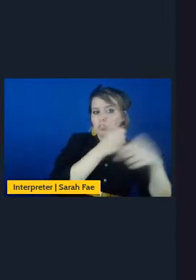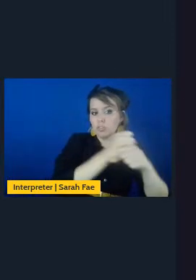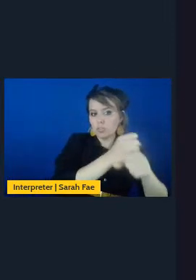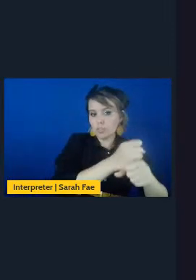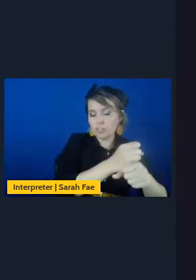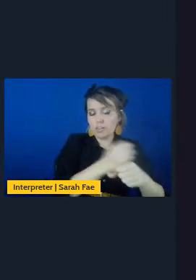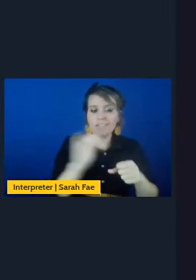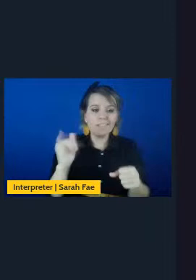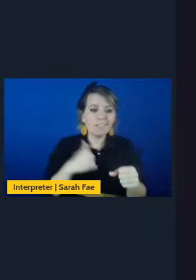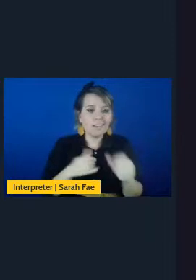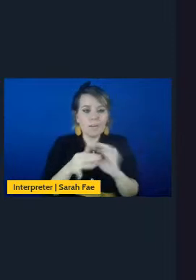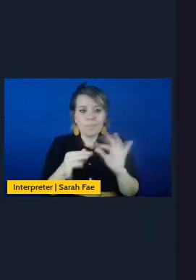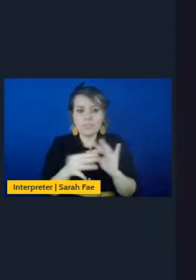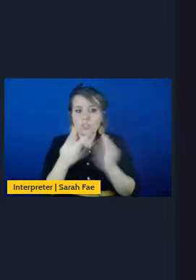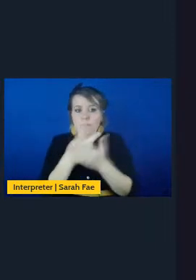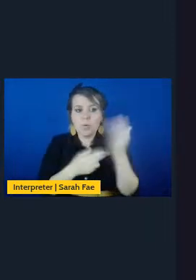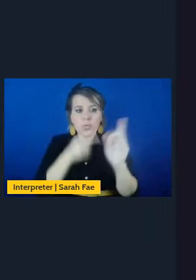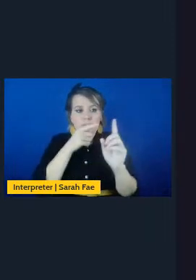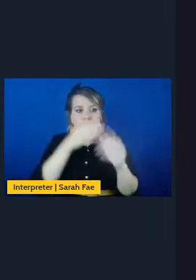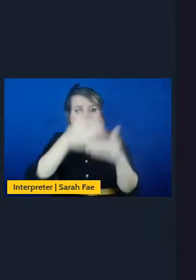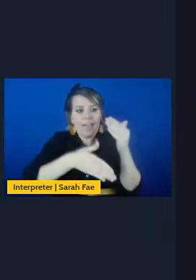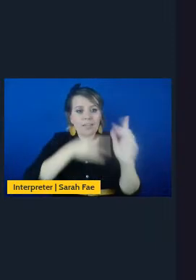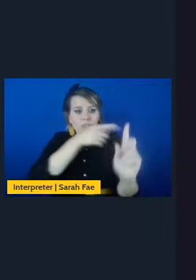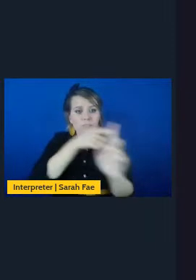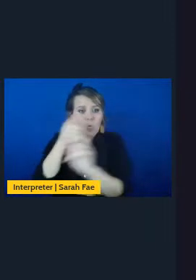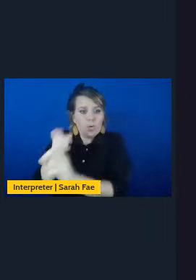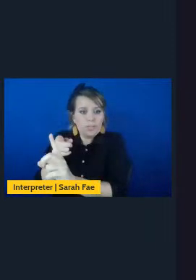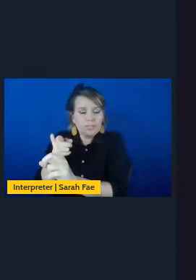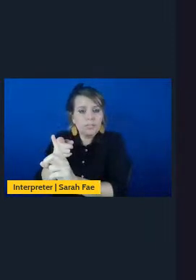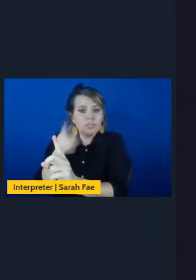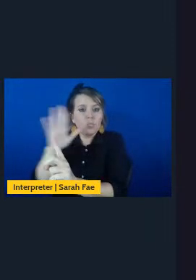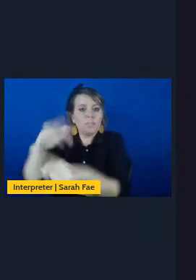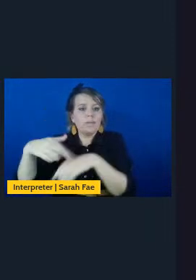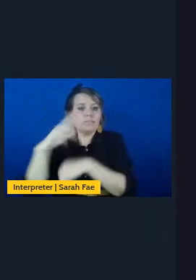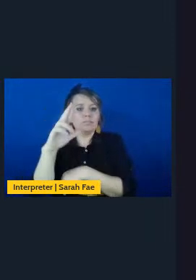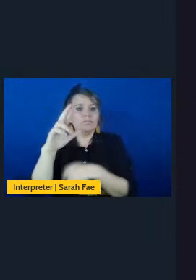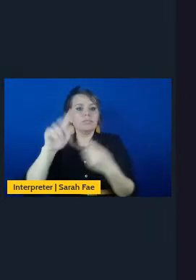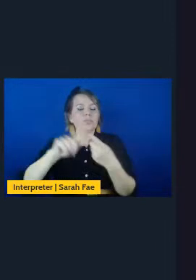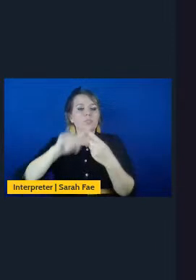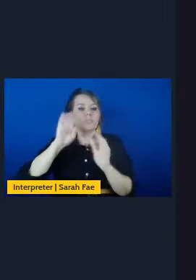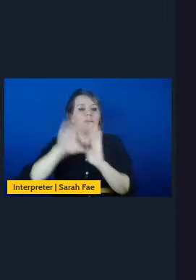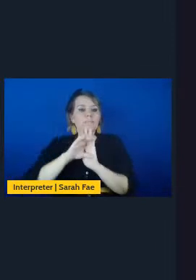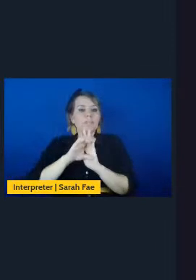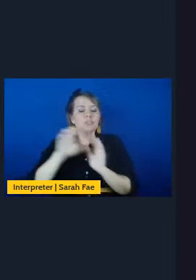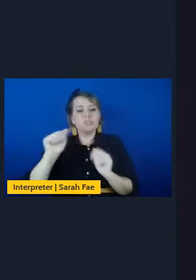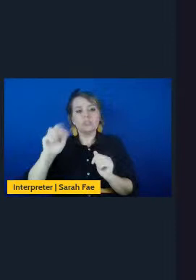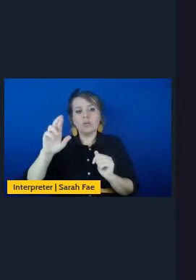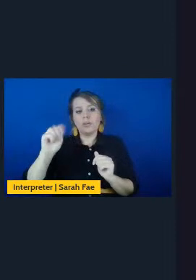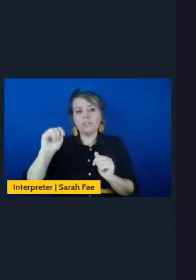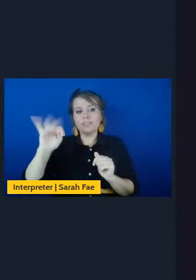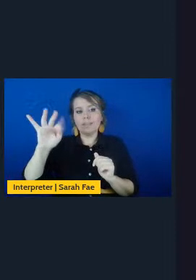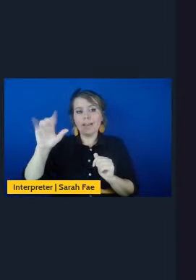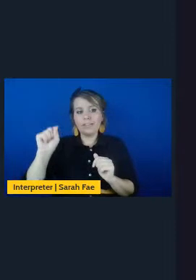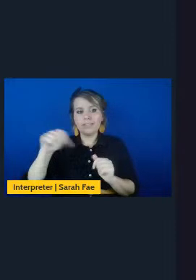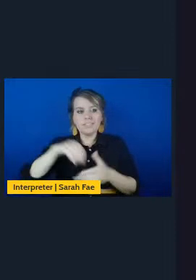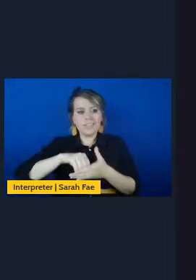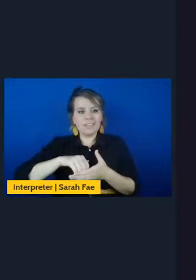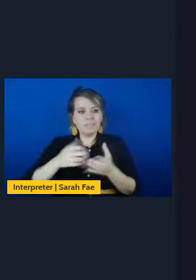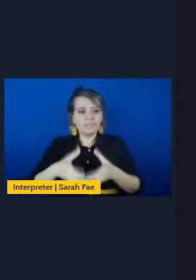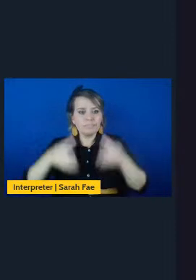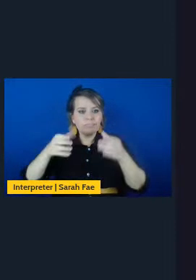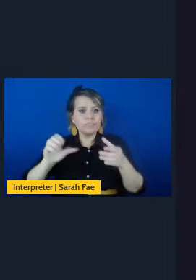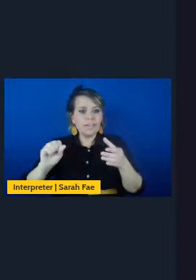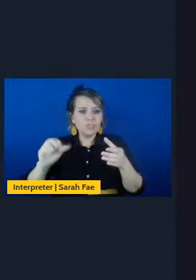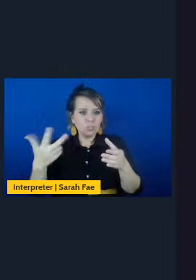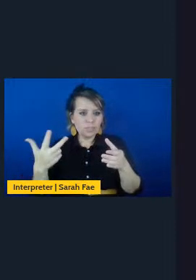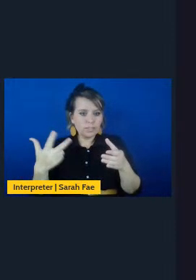both of the endpoints will be referring to the image and the artifacts in S3. And our front end